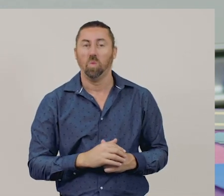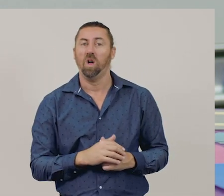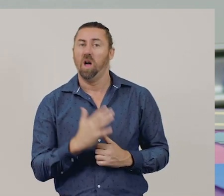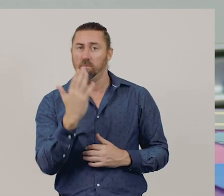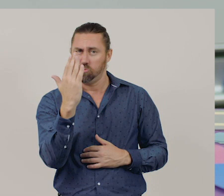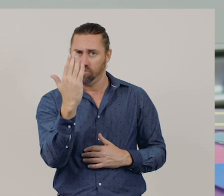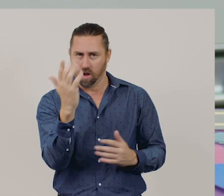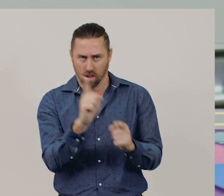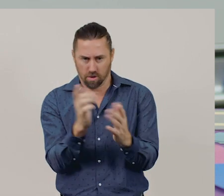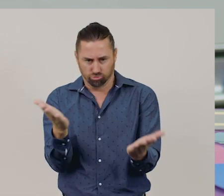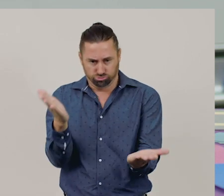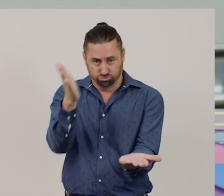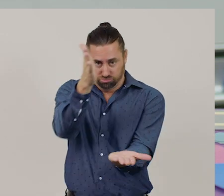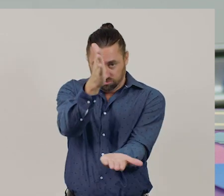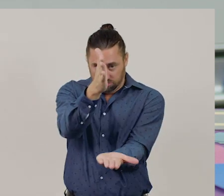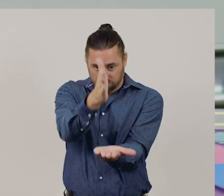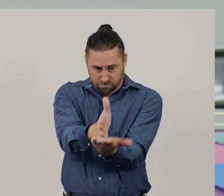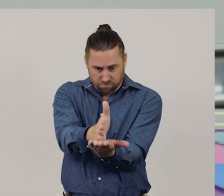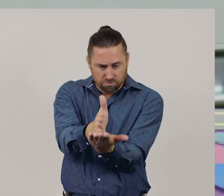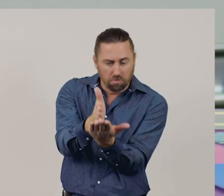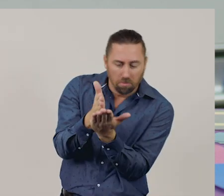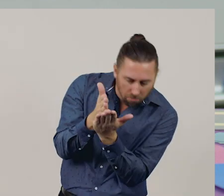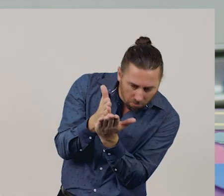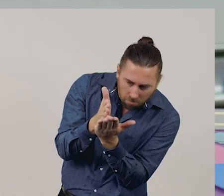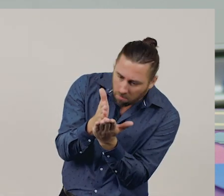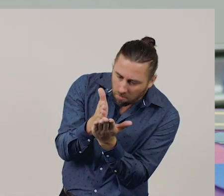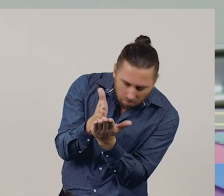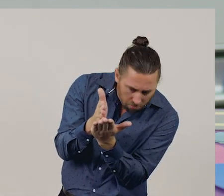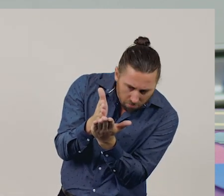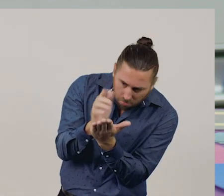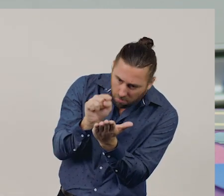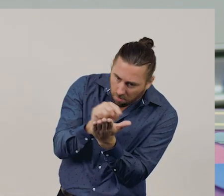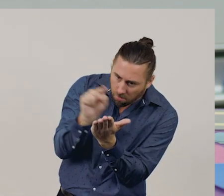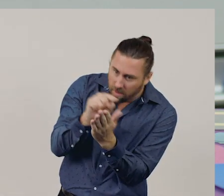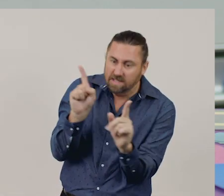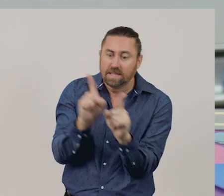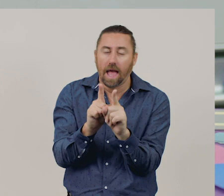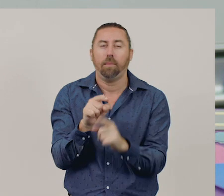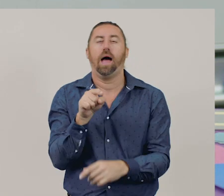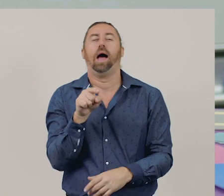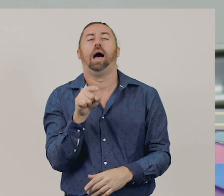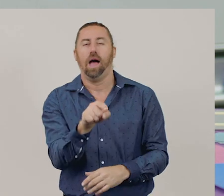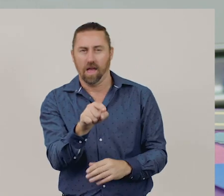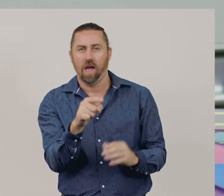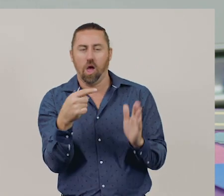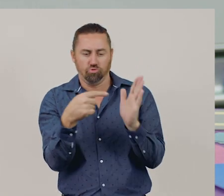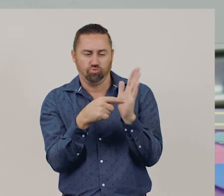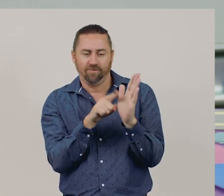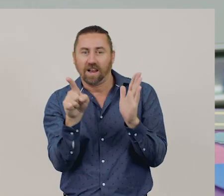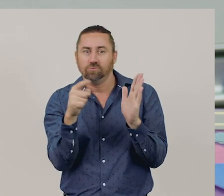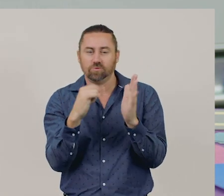object. If the shape reflected in the mirror is the same as the shape on the paper, then that shape has reflectional